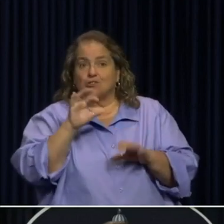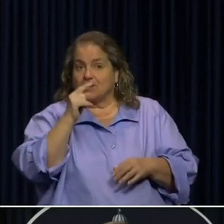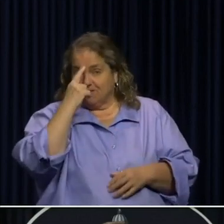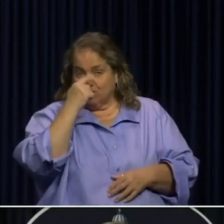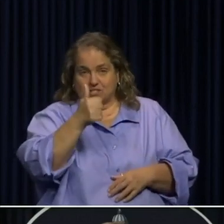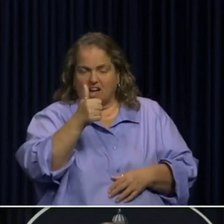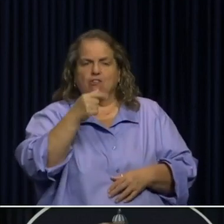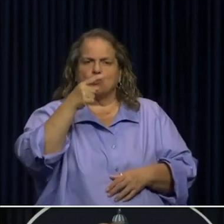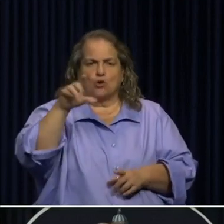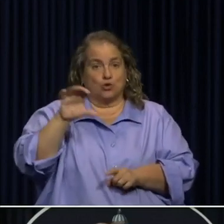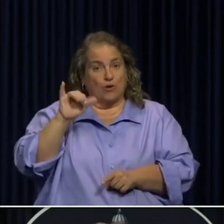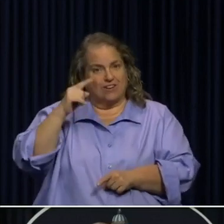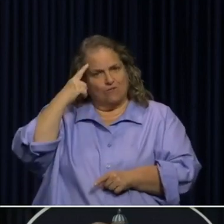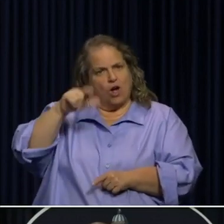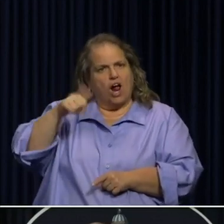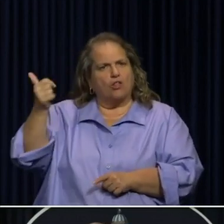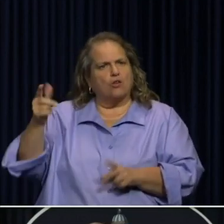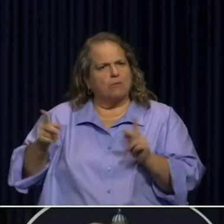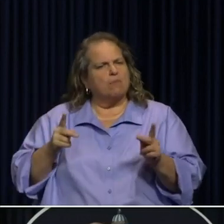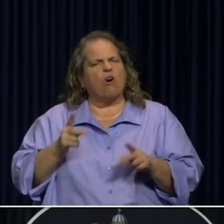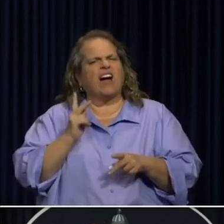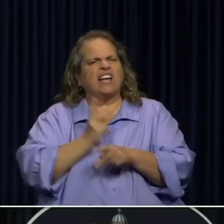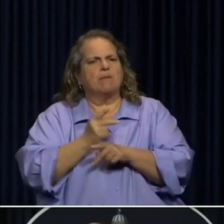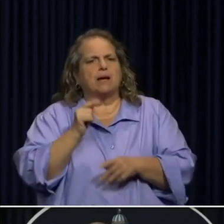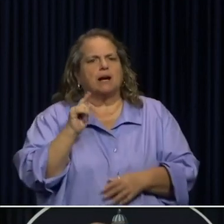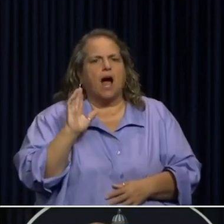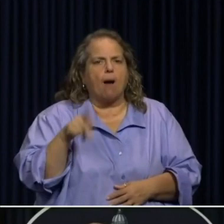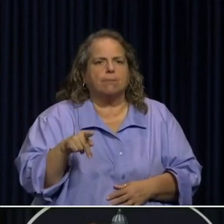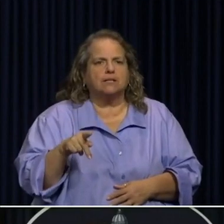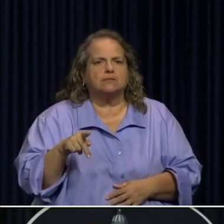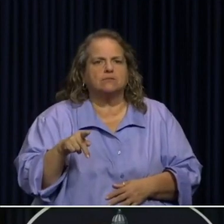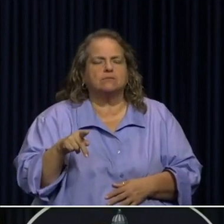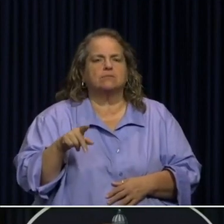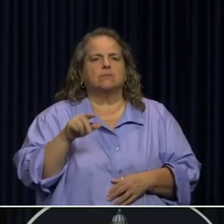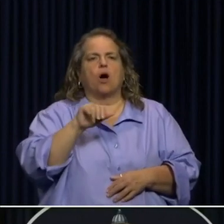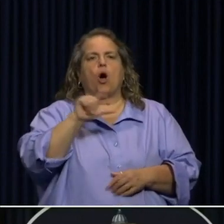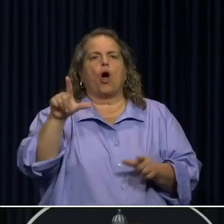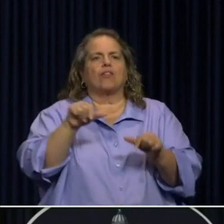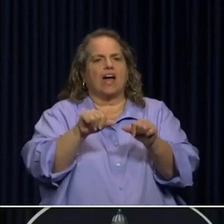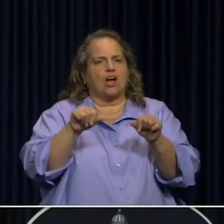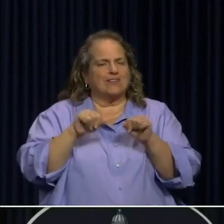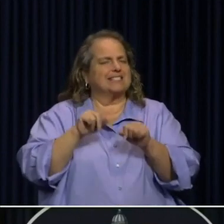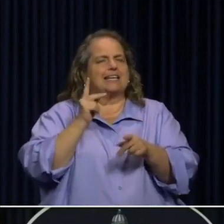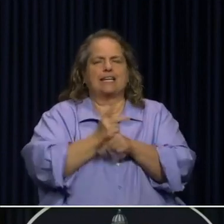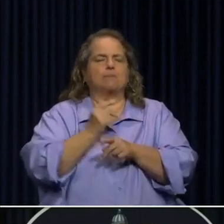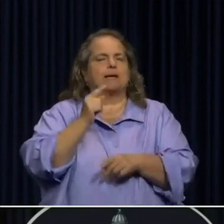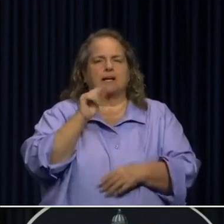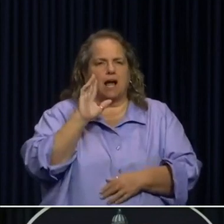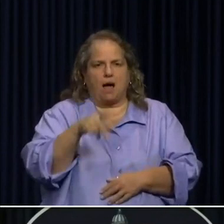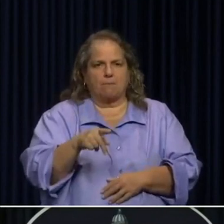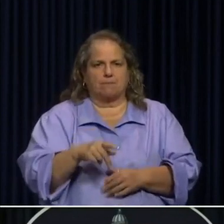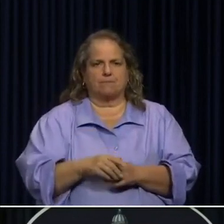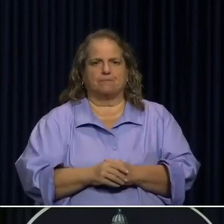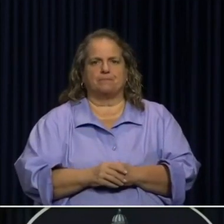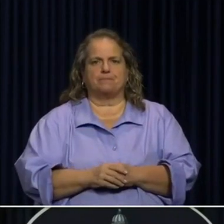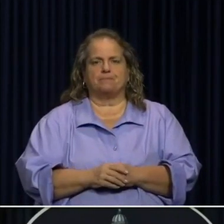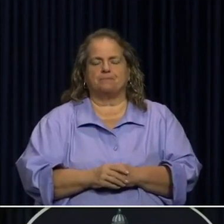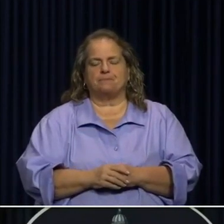other people. So I'd say keep it up. In all of these areas, keep it up.